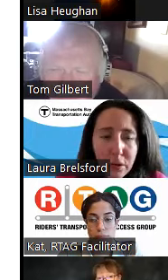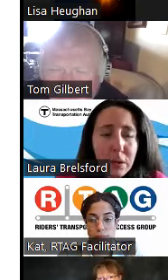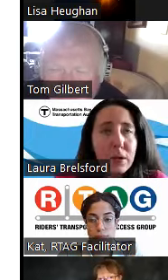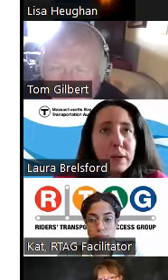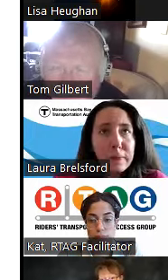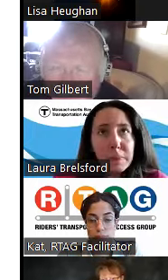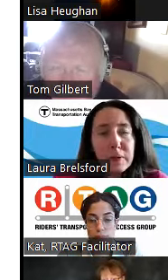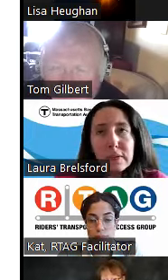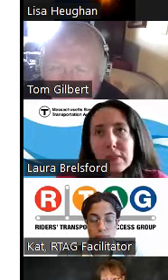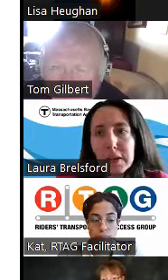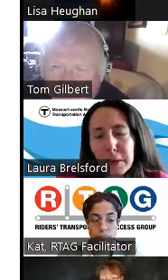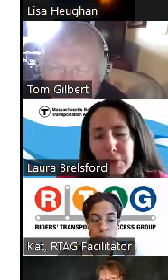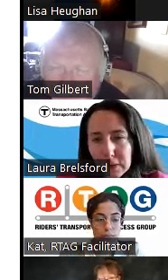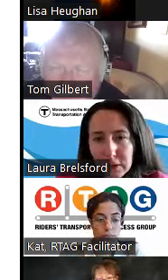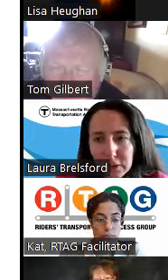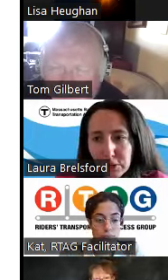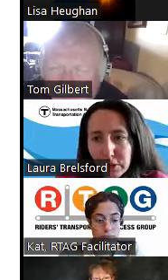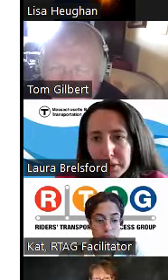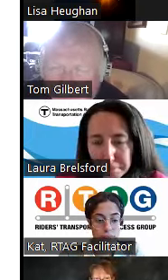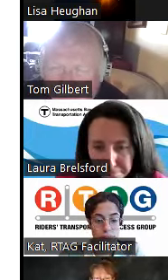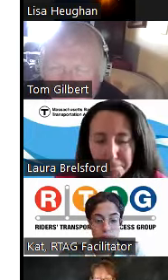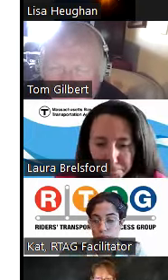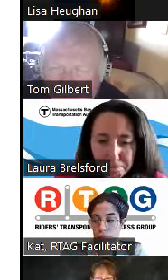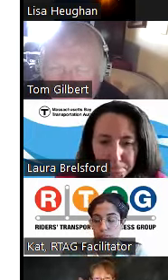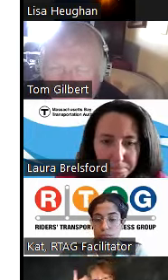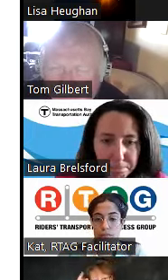to think about this a little differently?